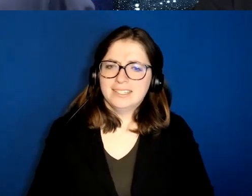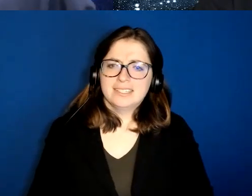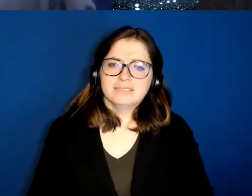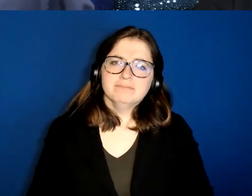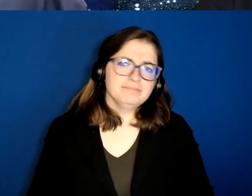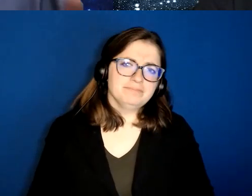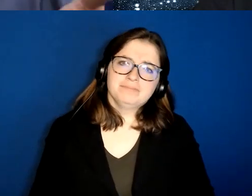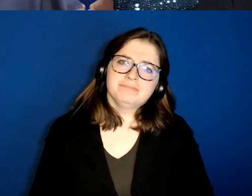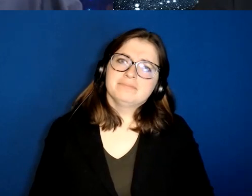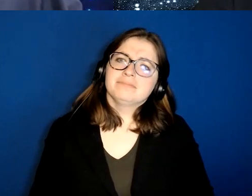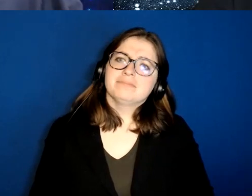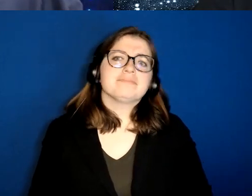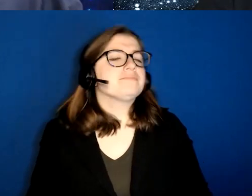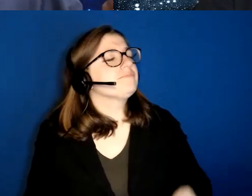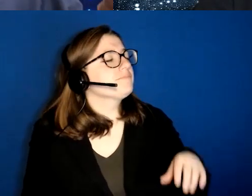learning. Yeah,